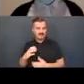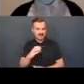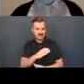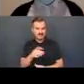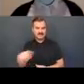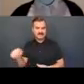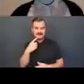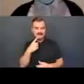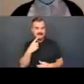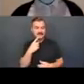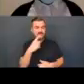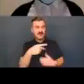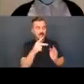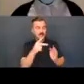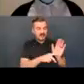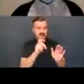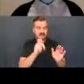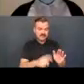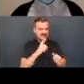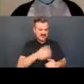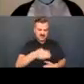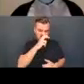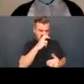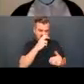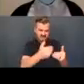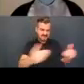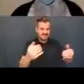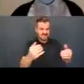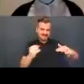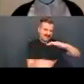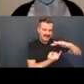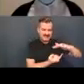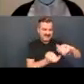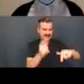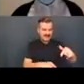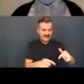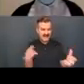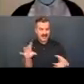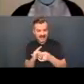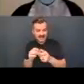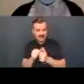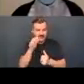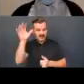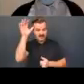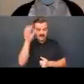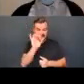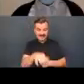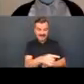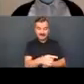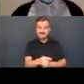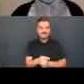policies of COVID breached Joey's right to have his parents in his life.